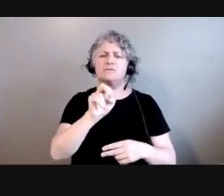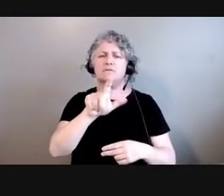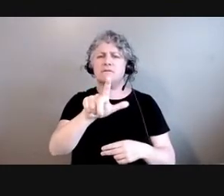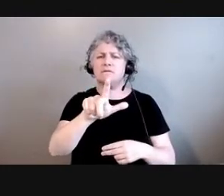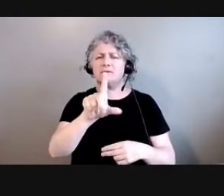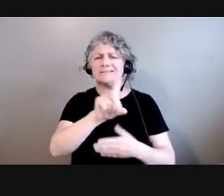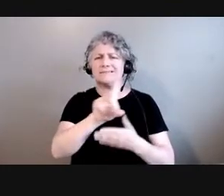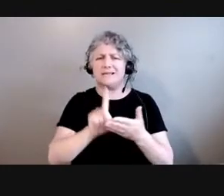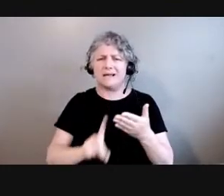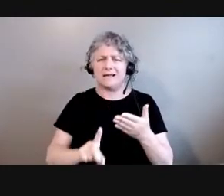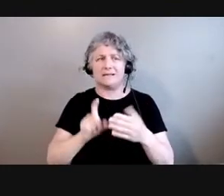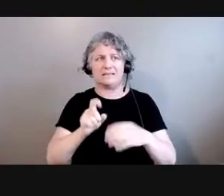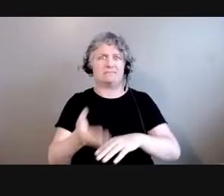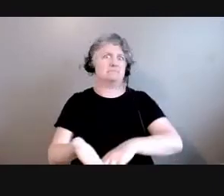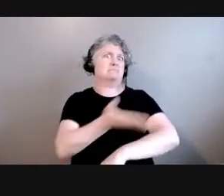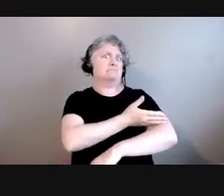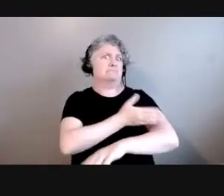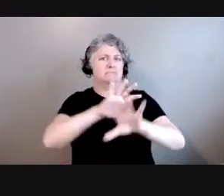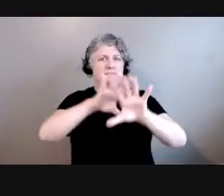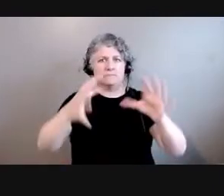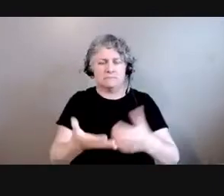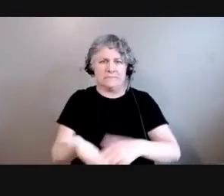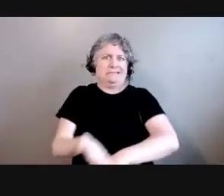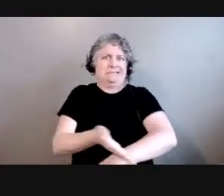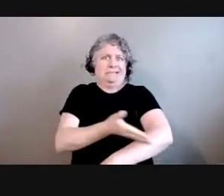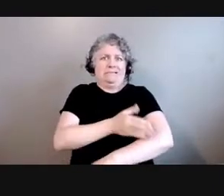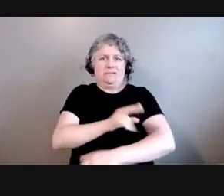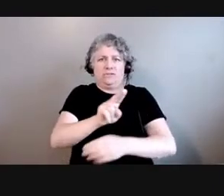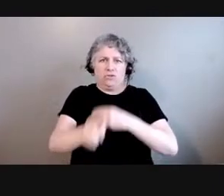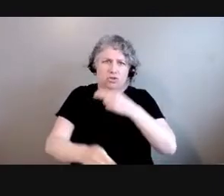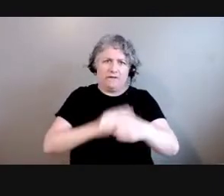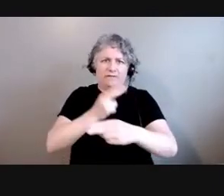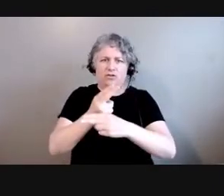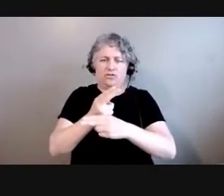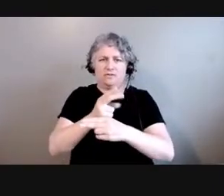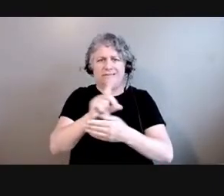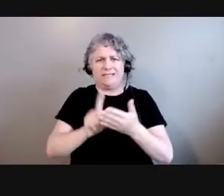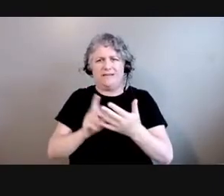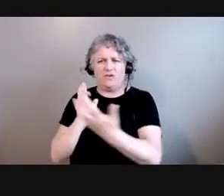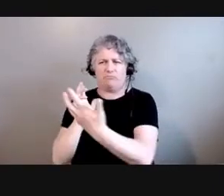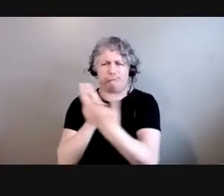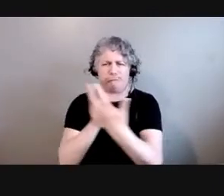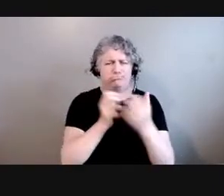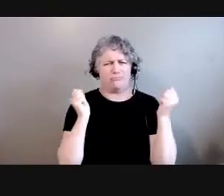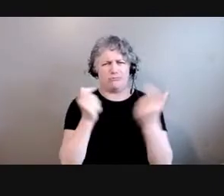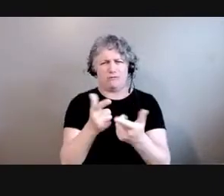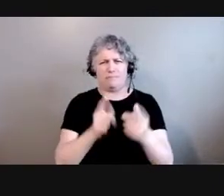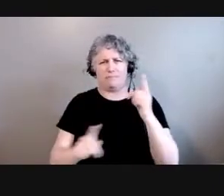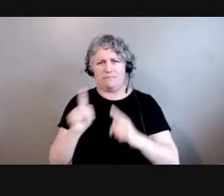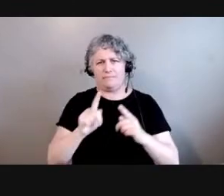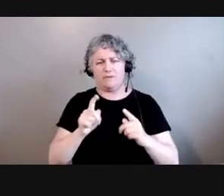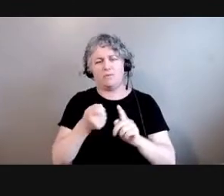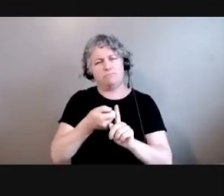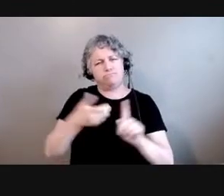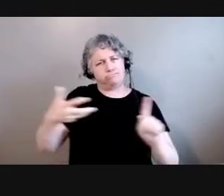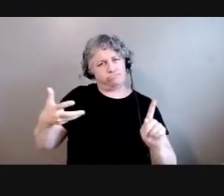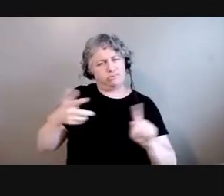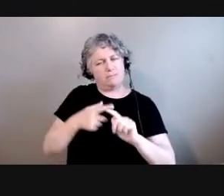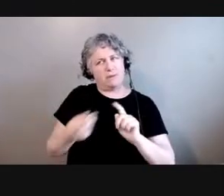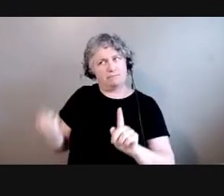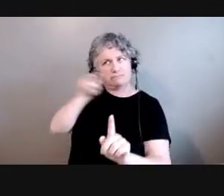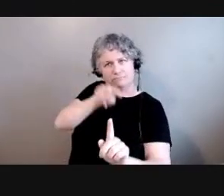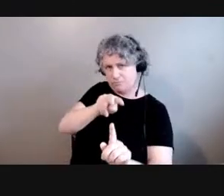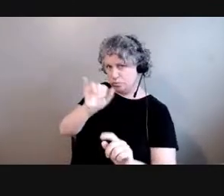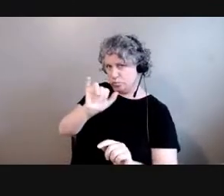design in the world. I'm going to expand on that a little bit this year, but come at it, I think, from a bit of a different direction. In addition to